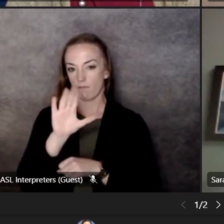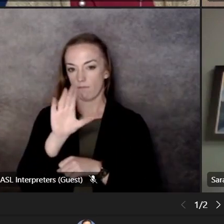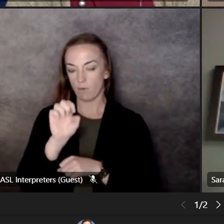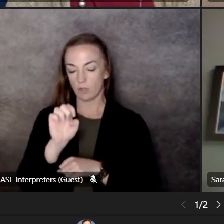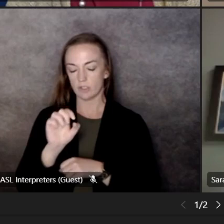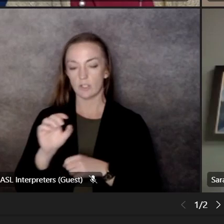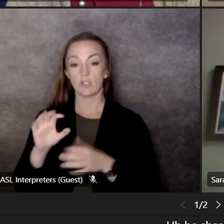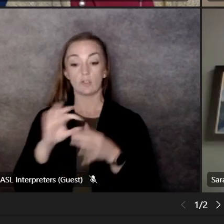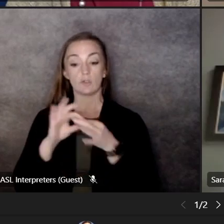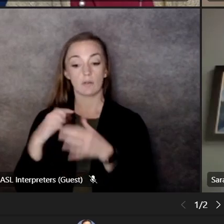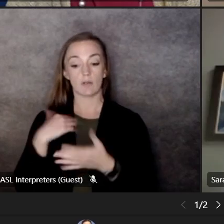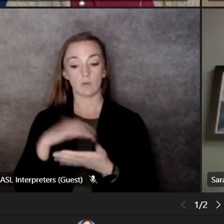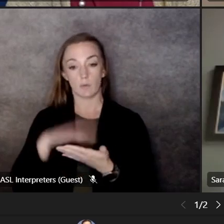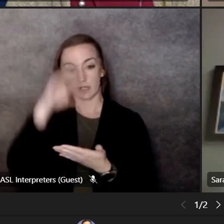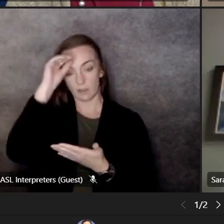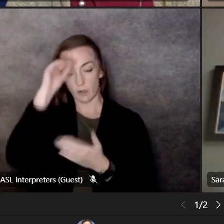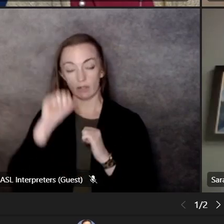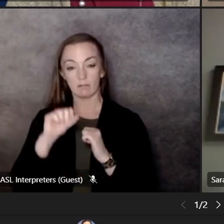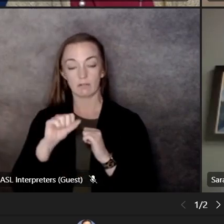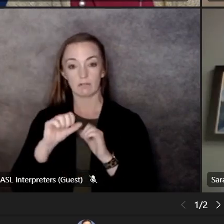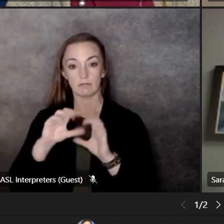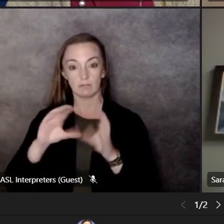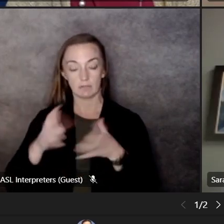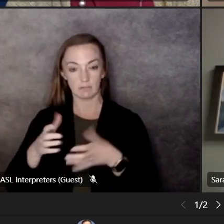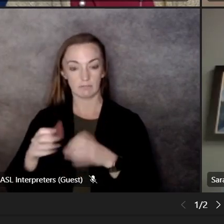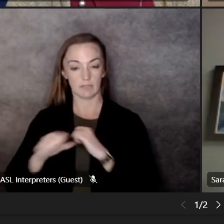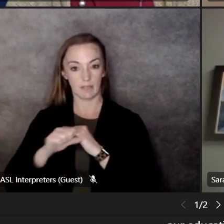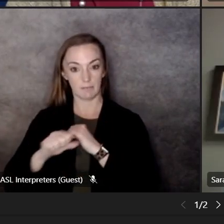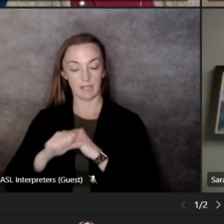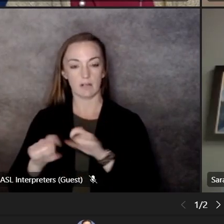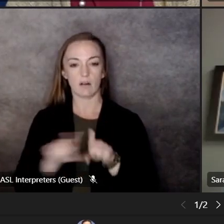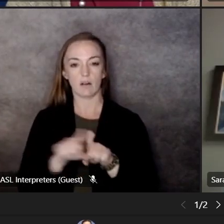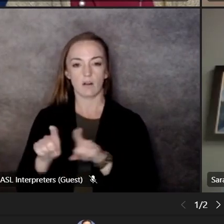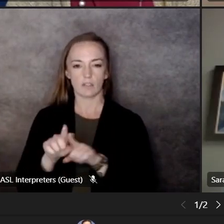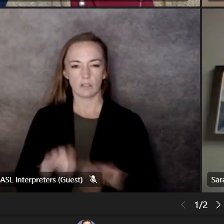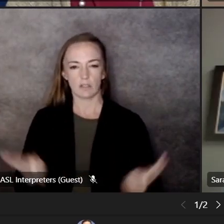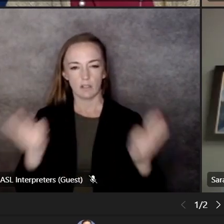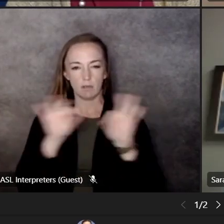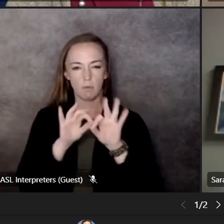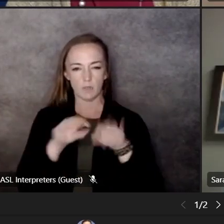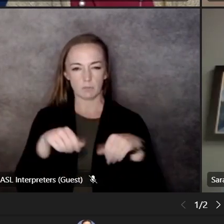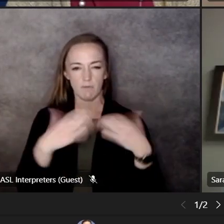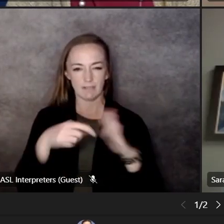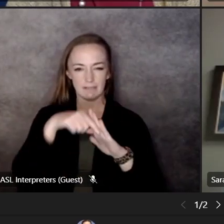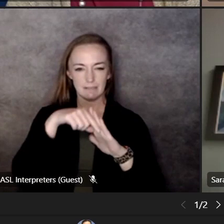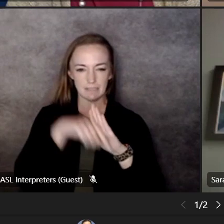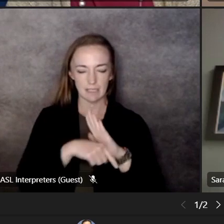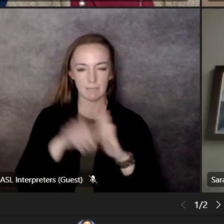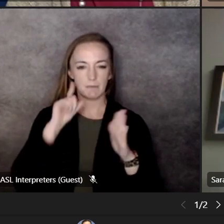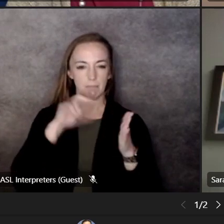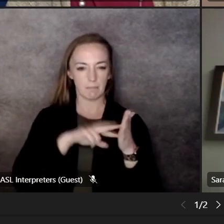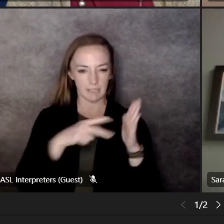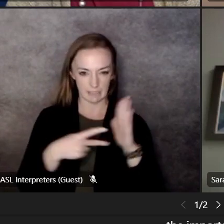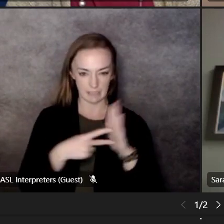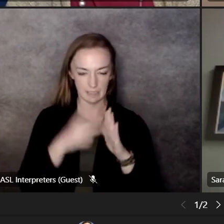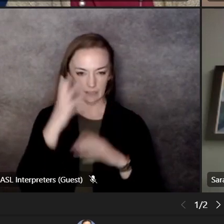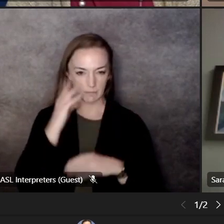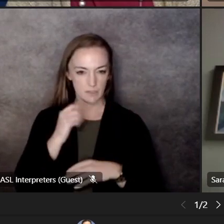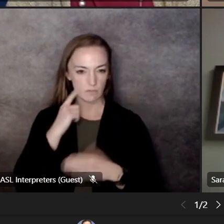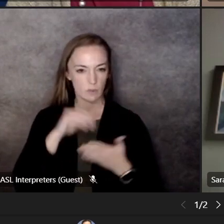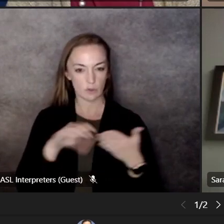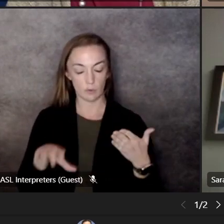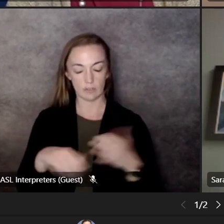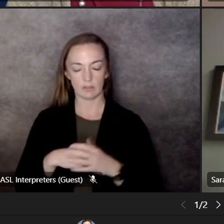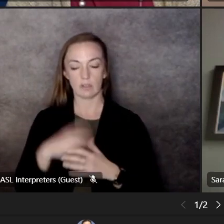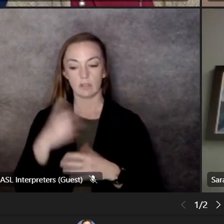importance of creating deep and meaningful learning experiences for our students. Dr. Roger Cleveland from Eastern Kentucky University offered a